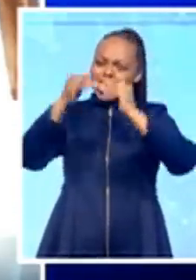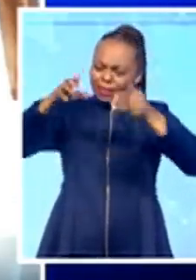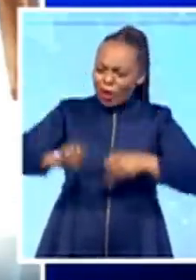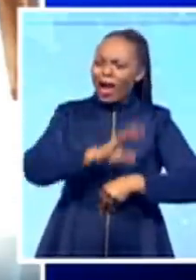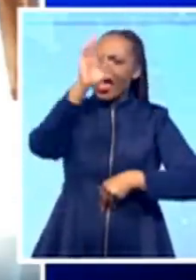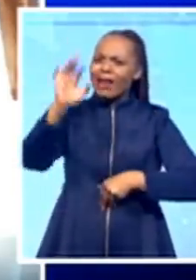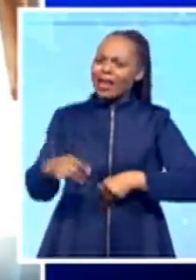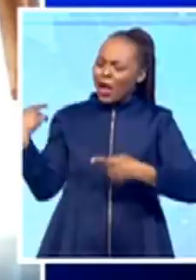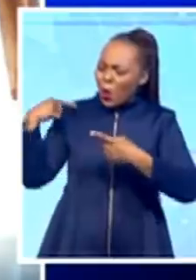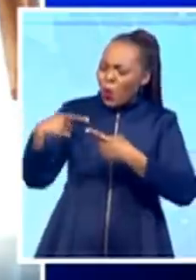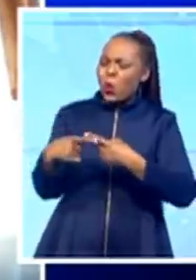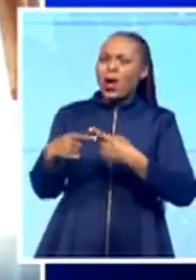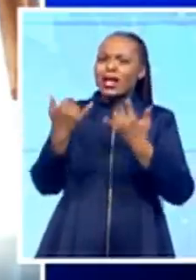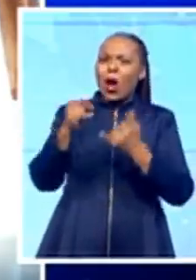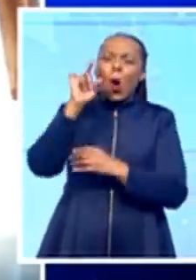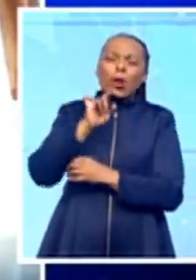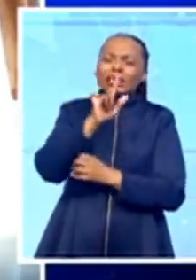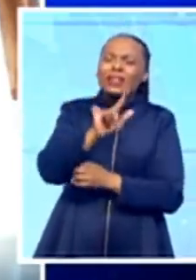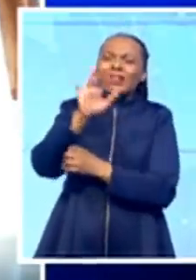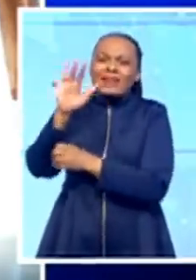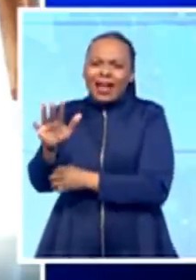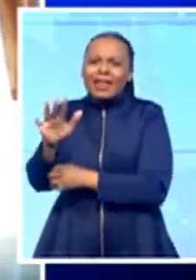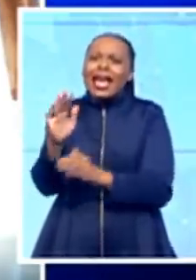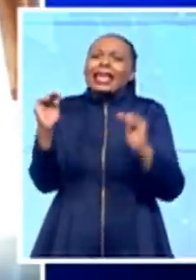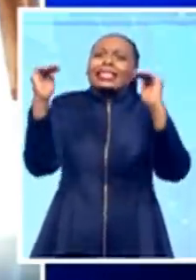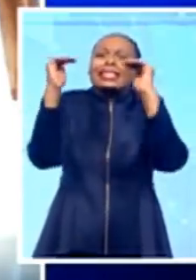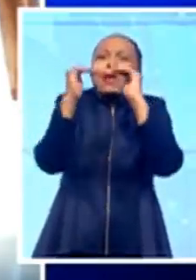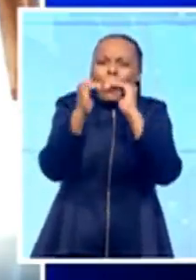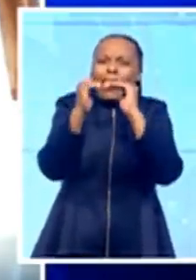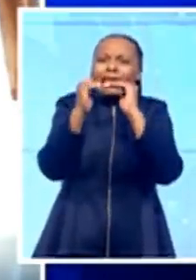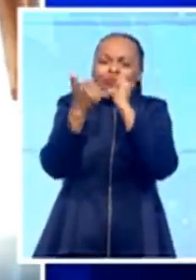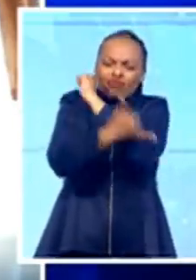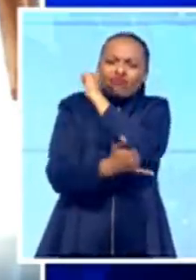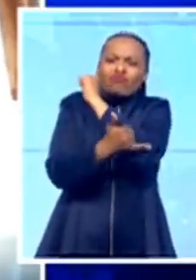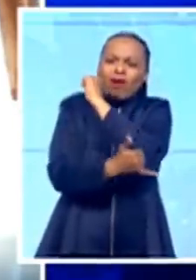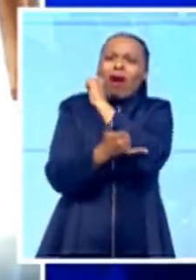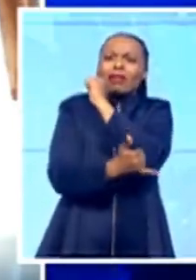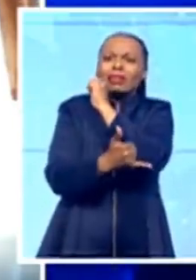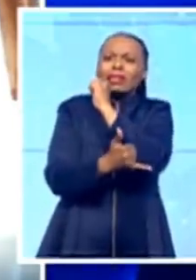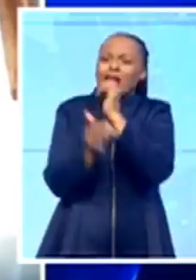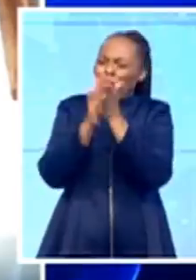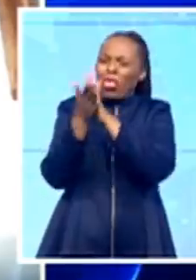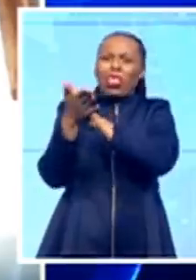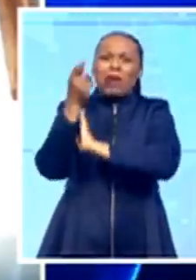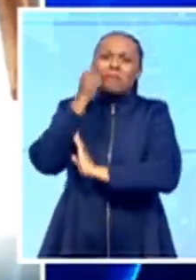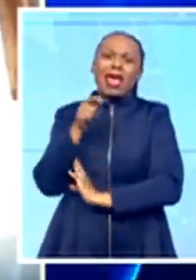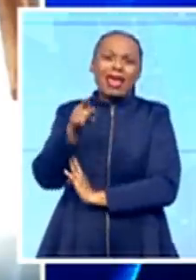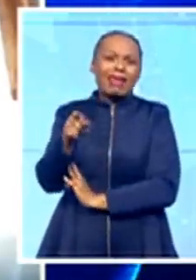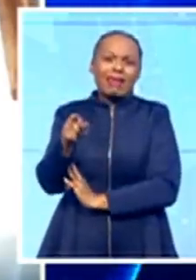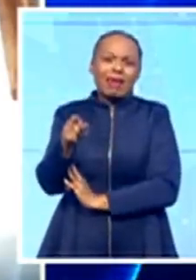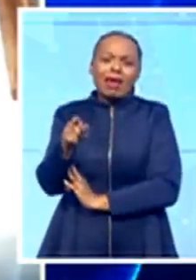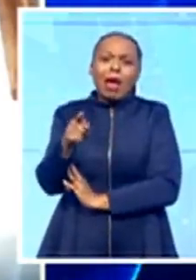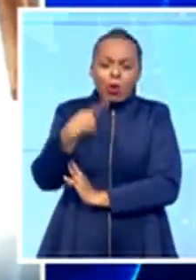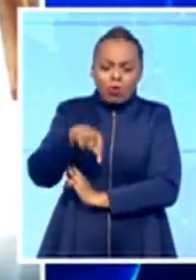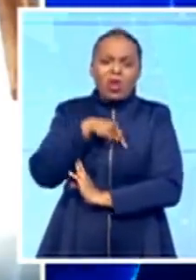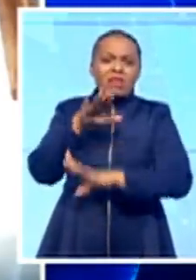by a democratic dispensation must be killing the man. So we're very worried this thing is ravaging